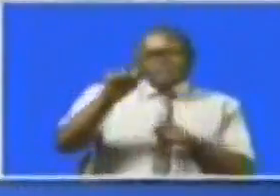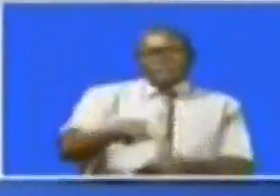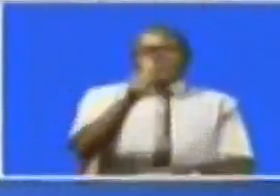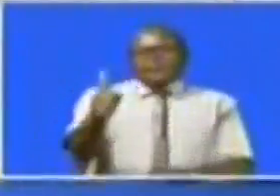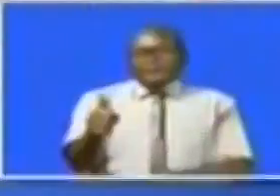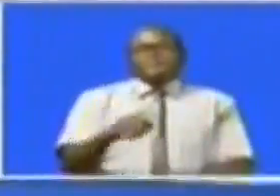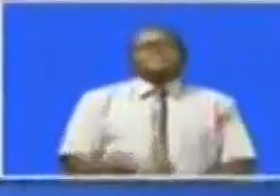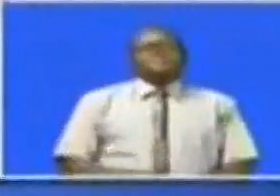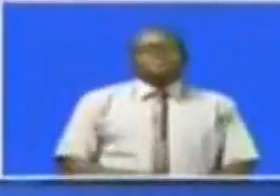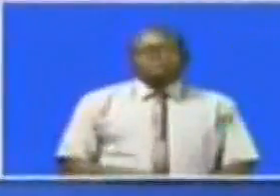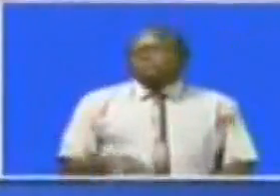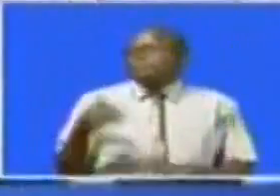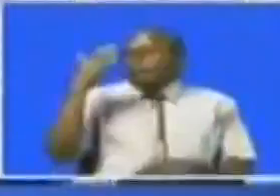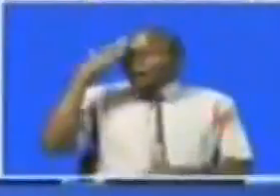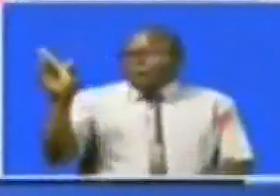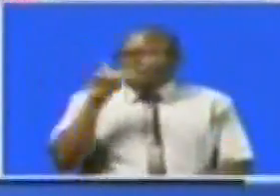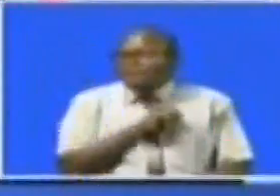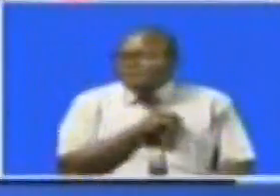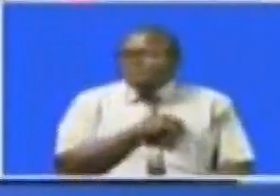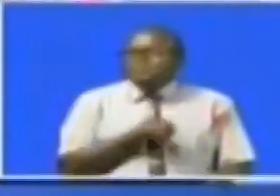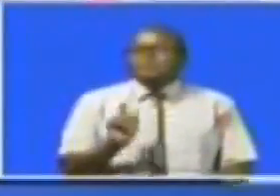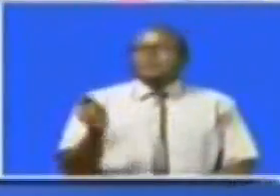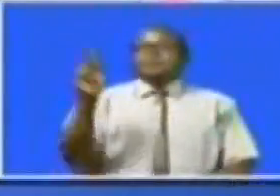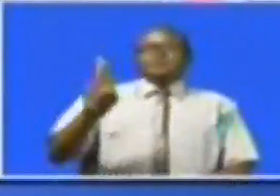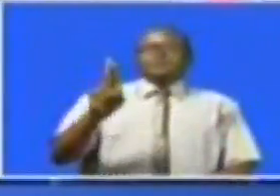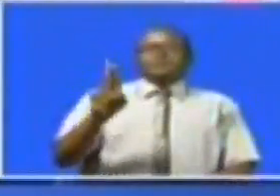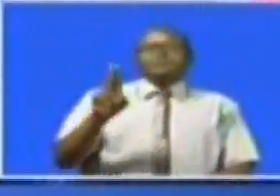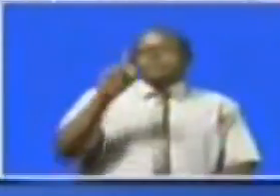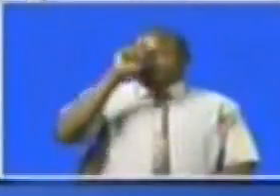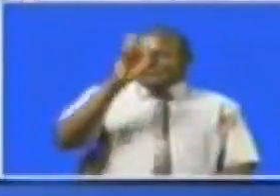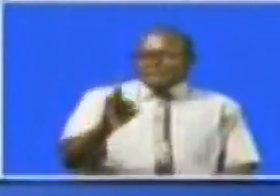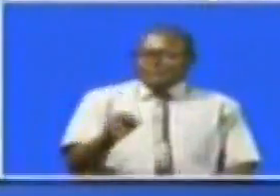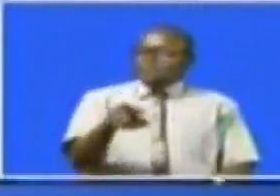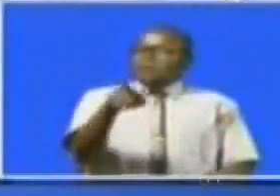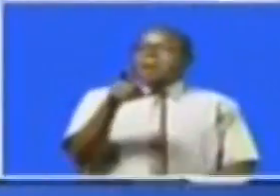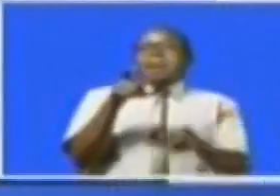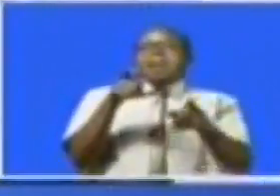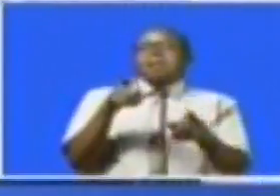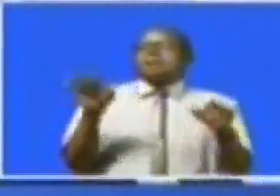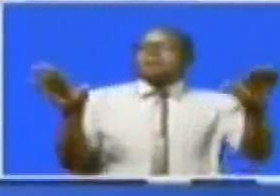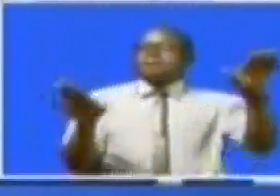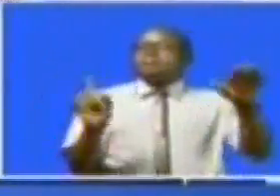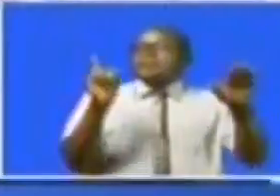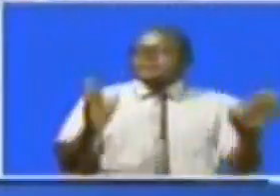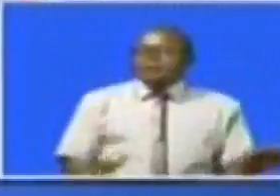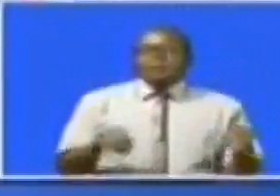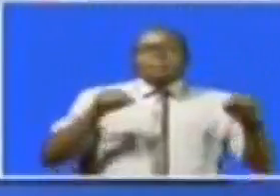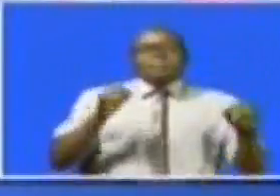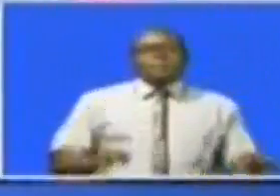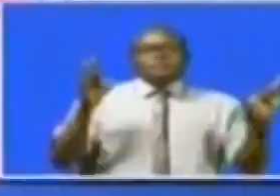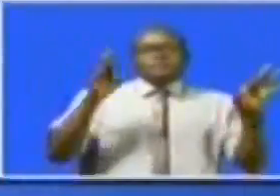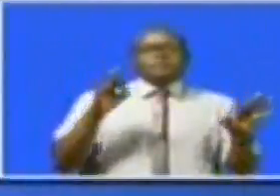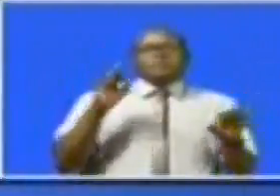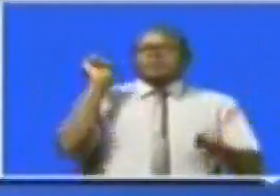nyingine. Au ni namna gani? President Uhuru Kenyatta now appears determined to rein on cabinet secretaries and top government officials who are not